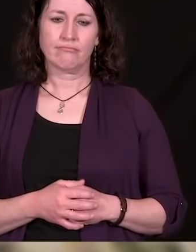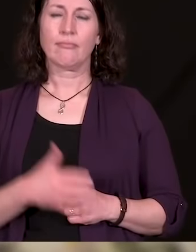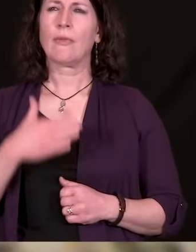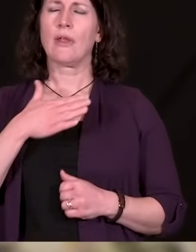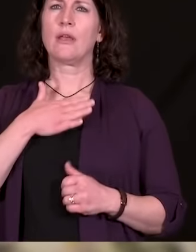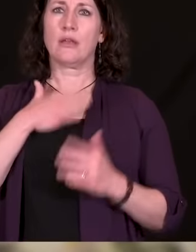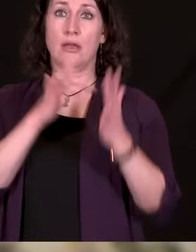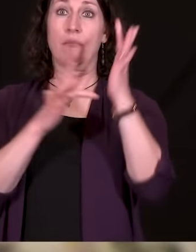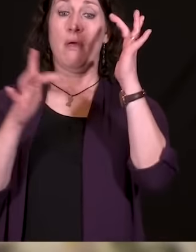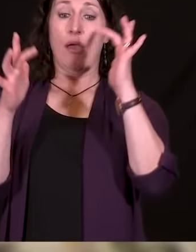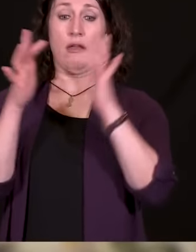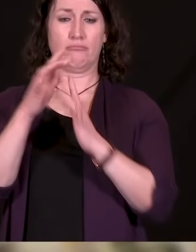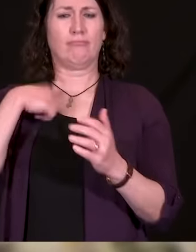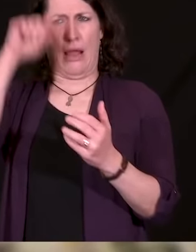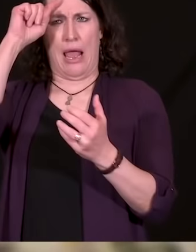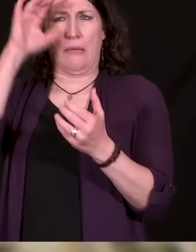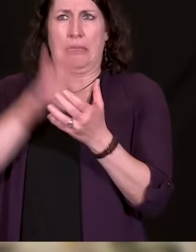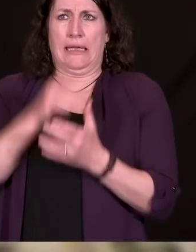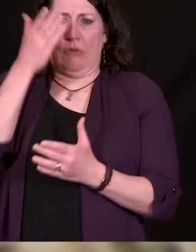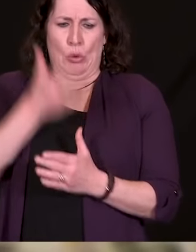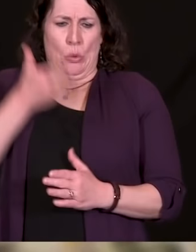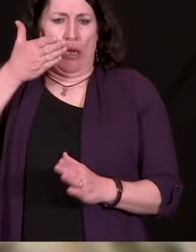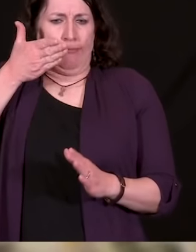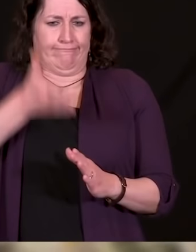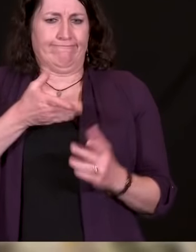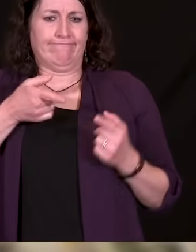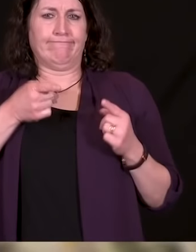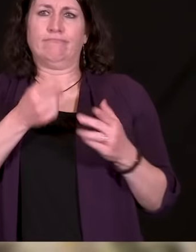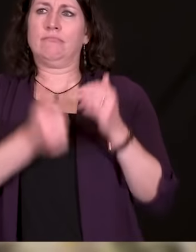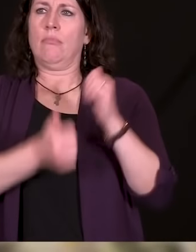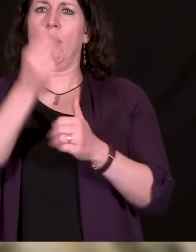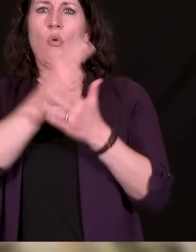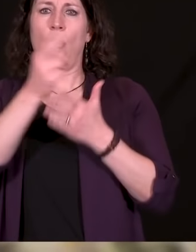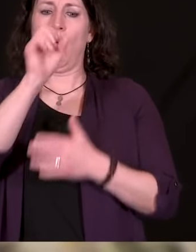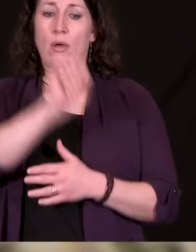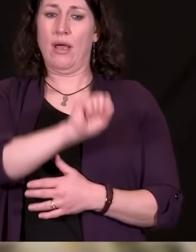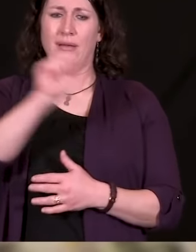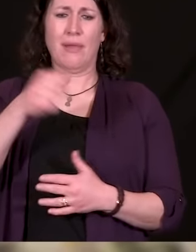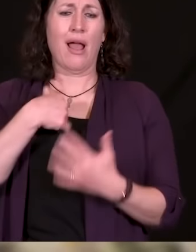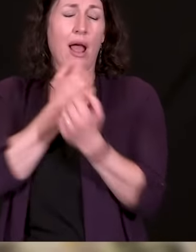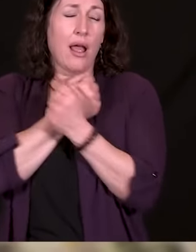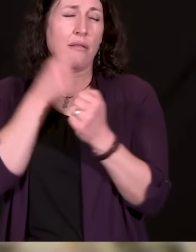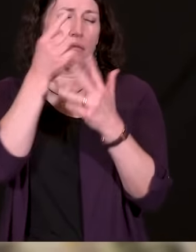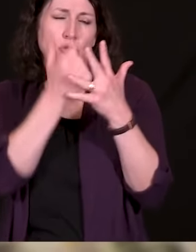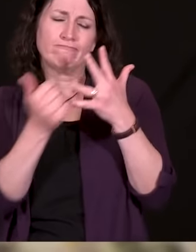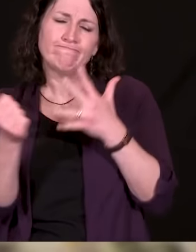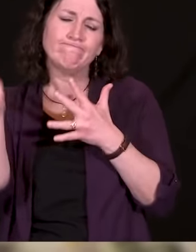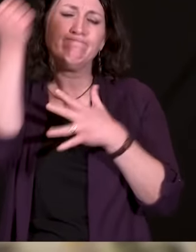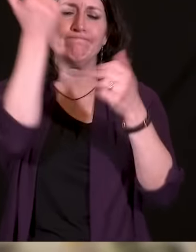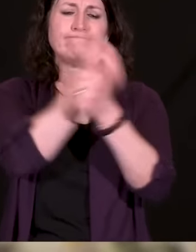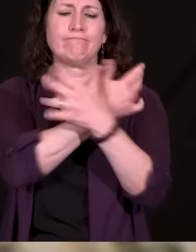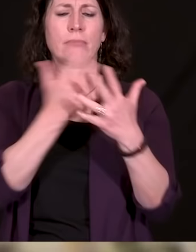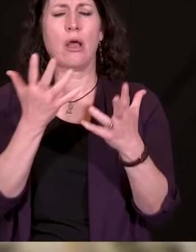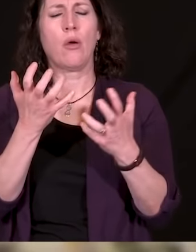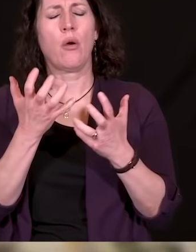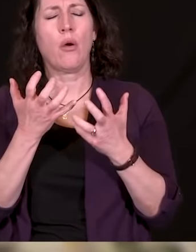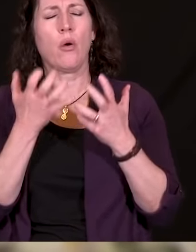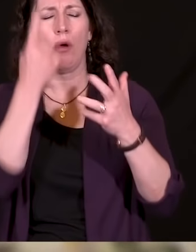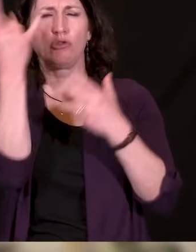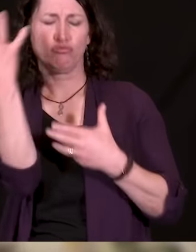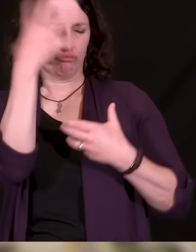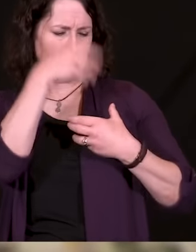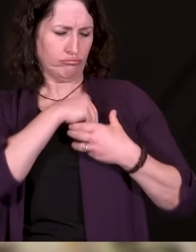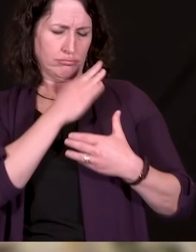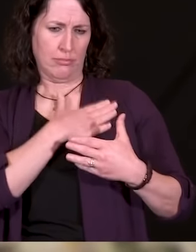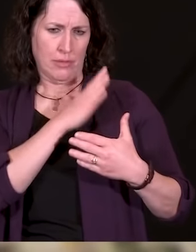My Jesus, I believe that you are present in the most holy sacrament. I love you above all things and desire to receive you into my